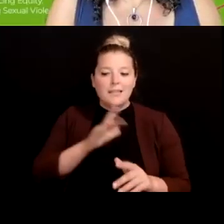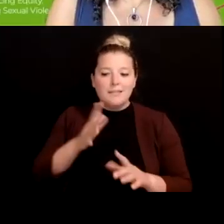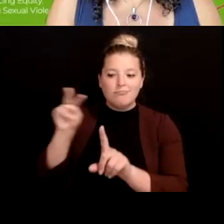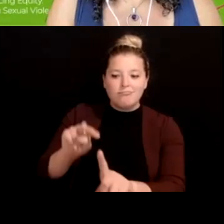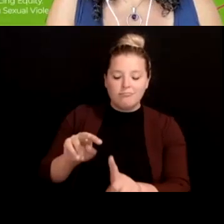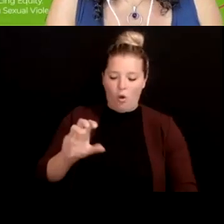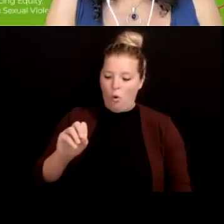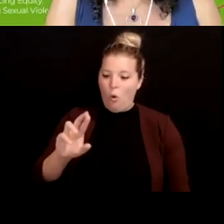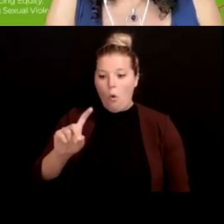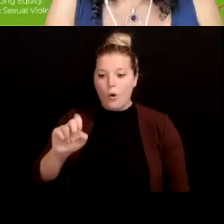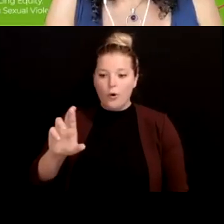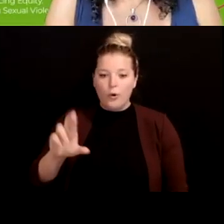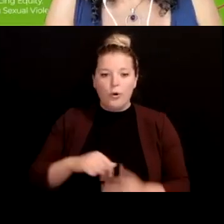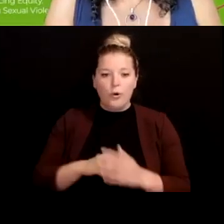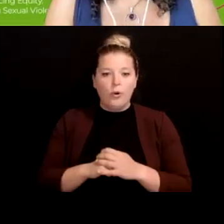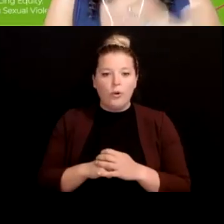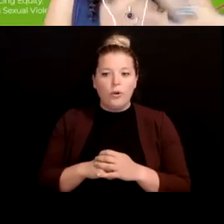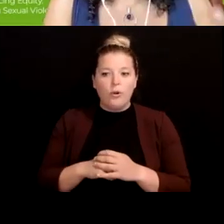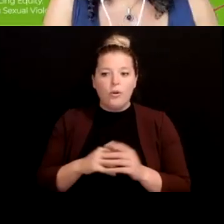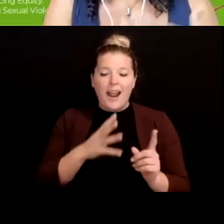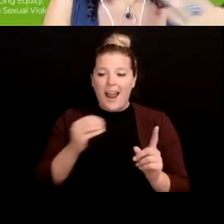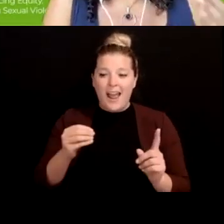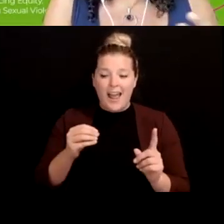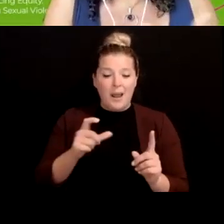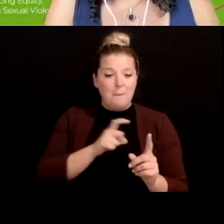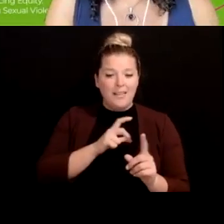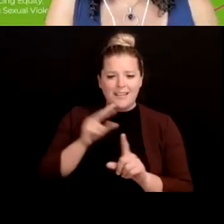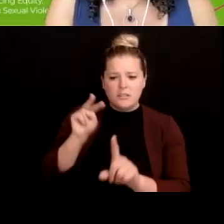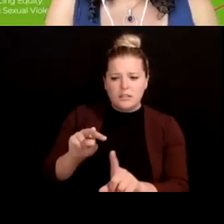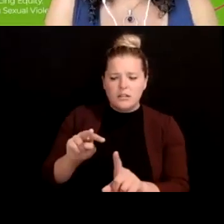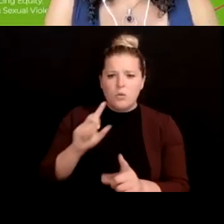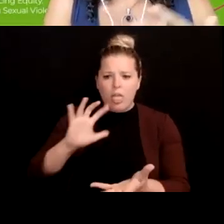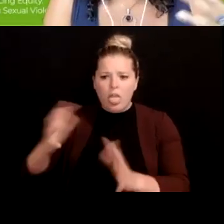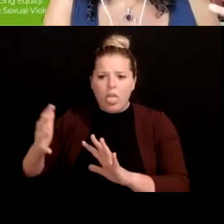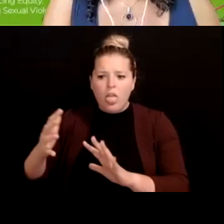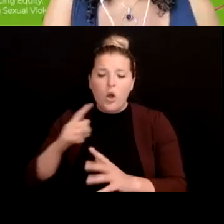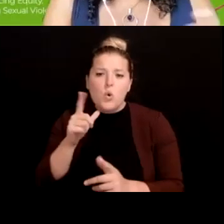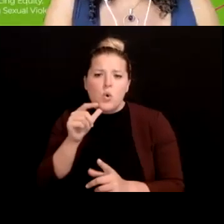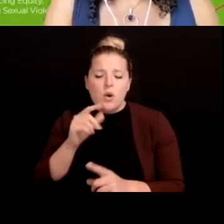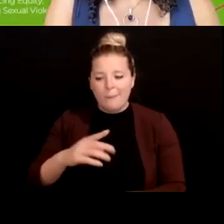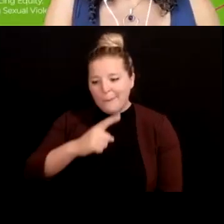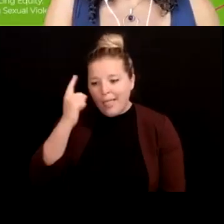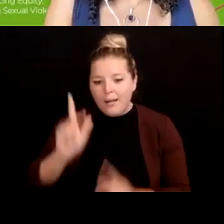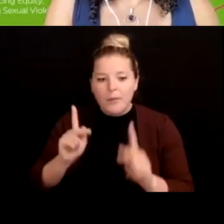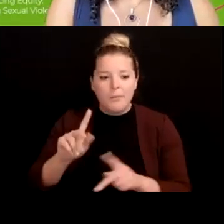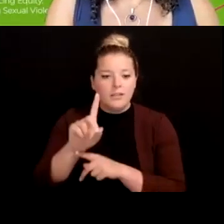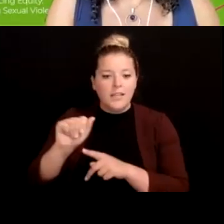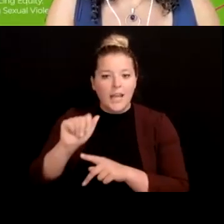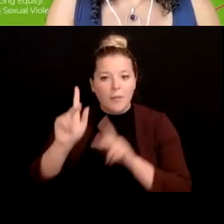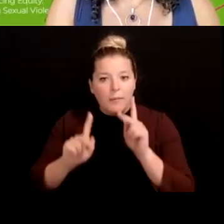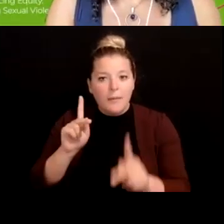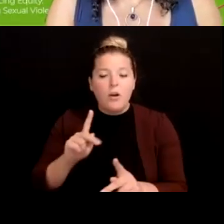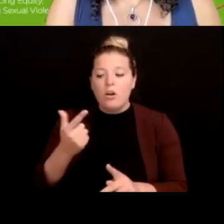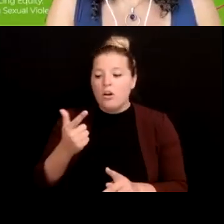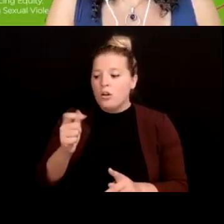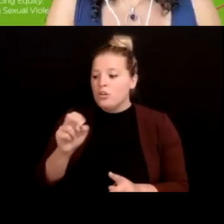who are perceived to be inherently disorderly, which is Black folks, Indigenous folks, disabled folks, gender non-conforming,